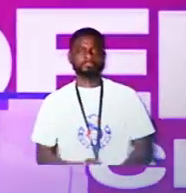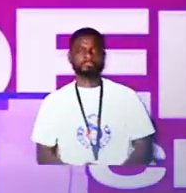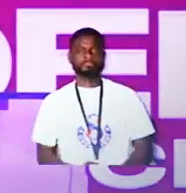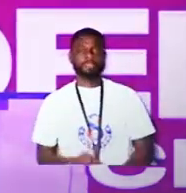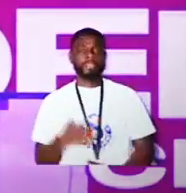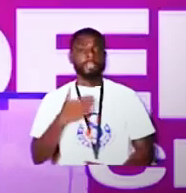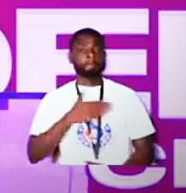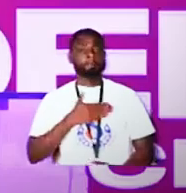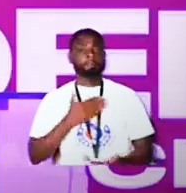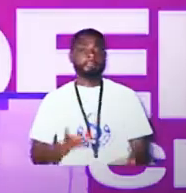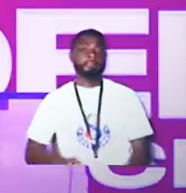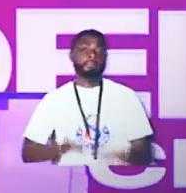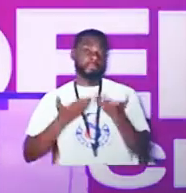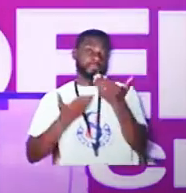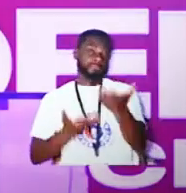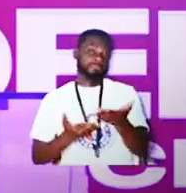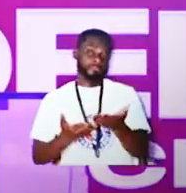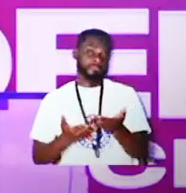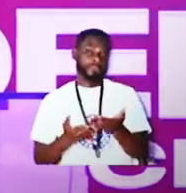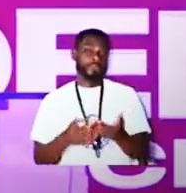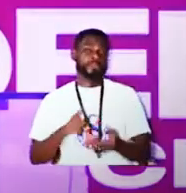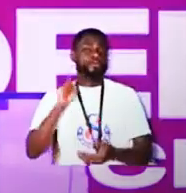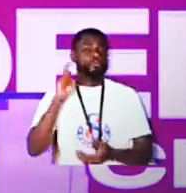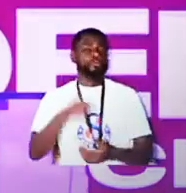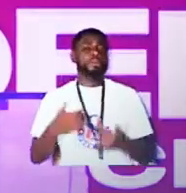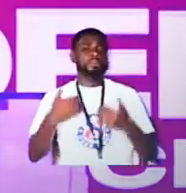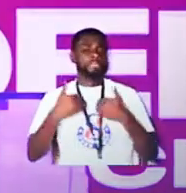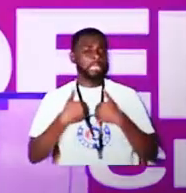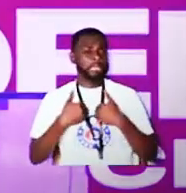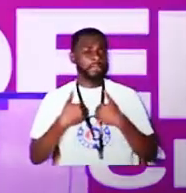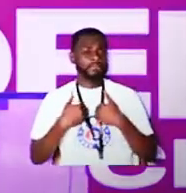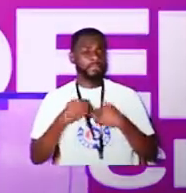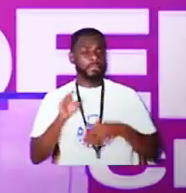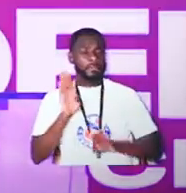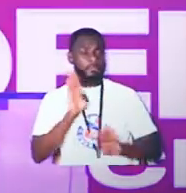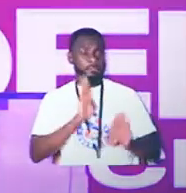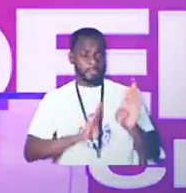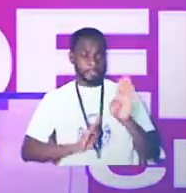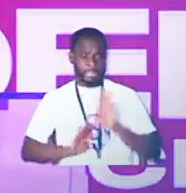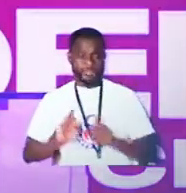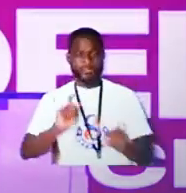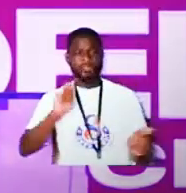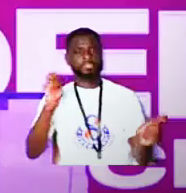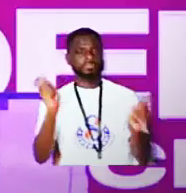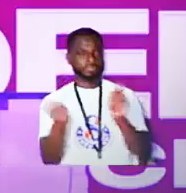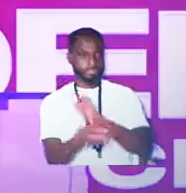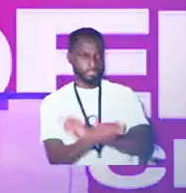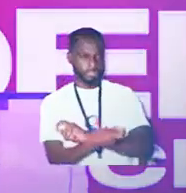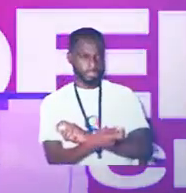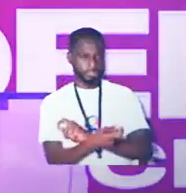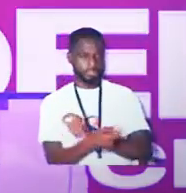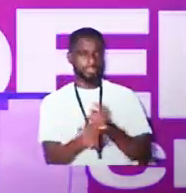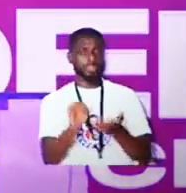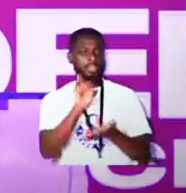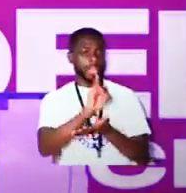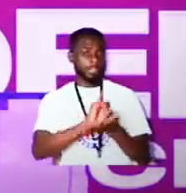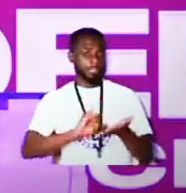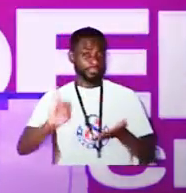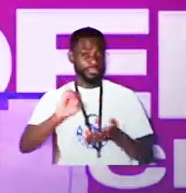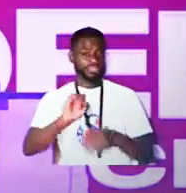My appeal is this. There must be behavioral change and our institutions will work.